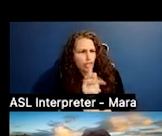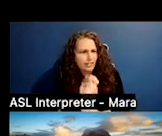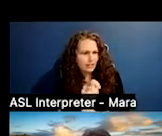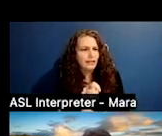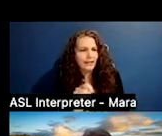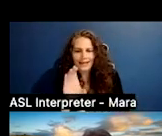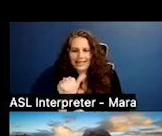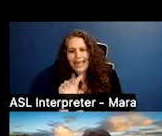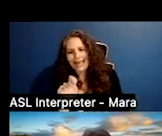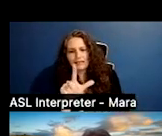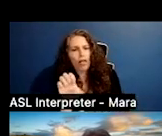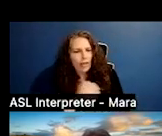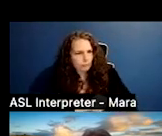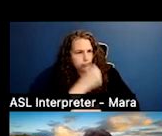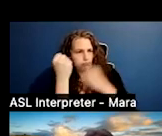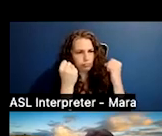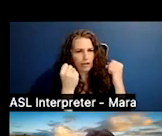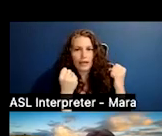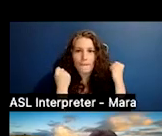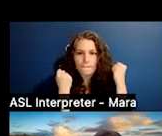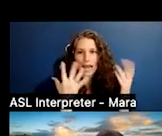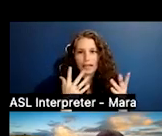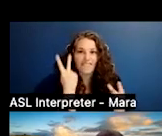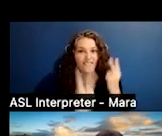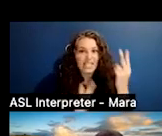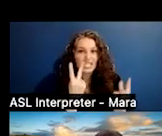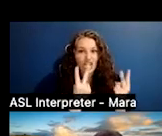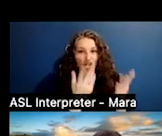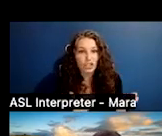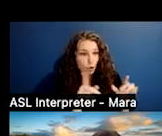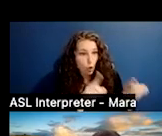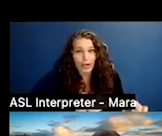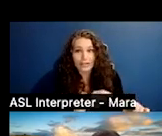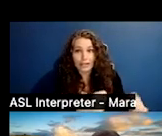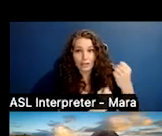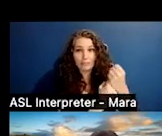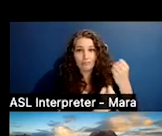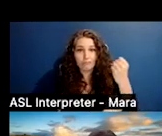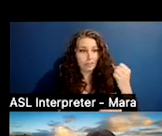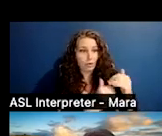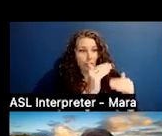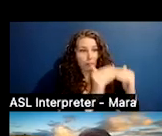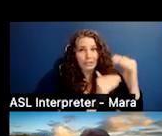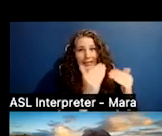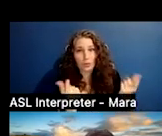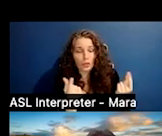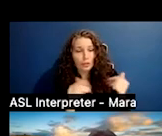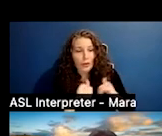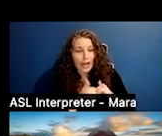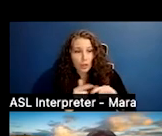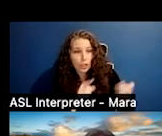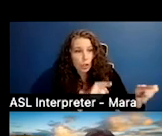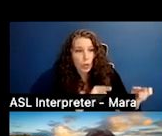a concrete structure. So part of our concern was what kind of rescue operations do we need to do it at Hearst Castle. Next